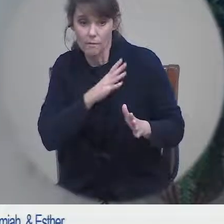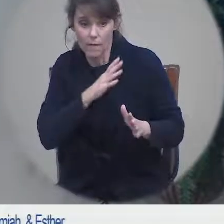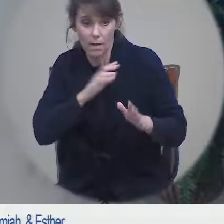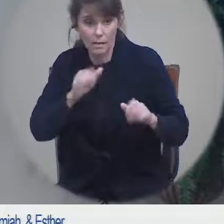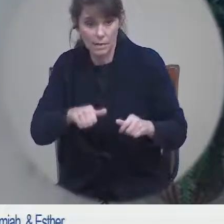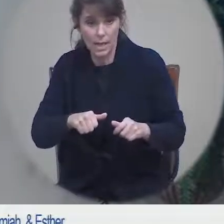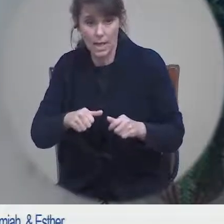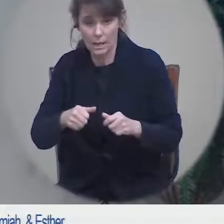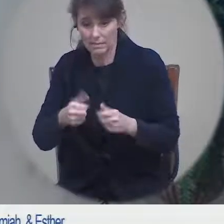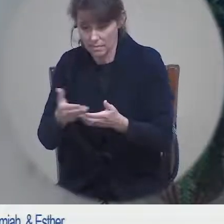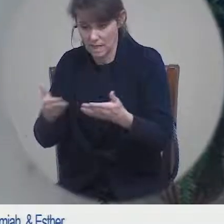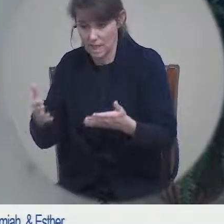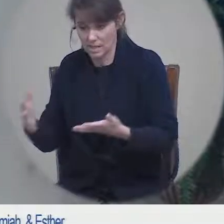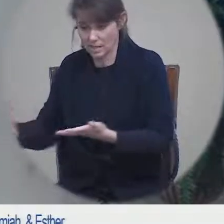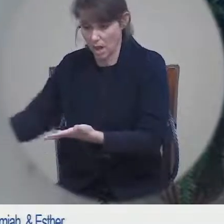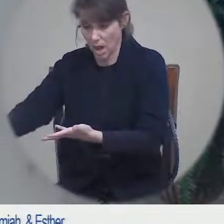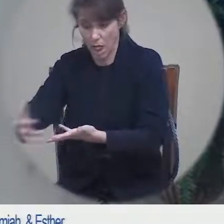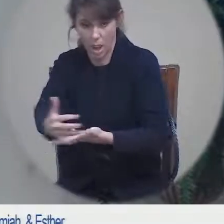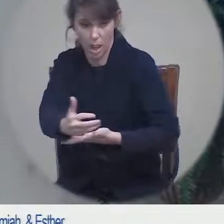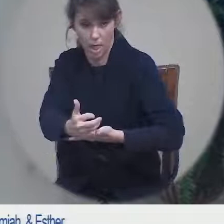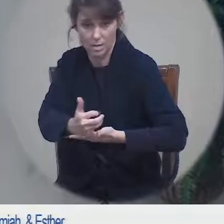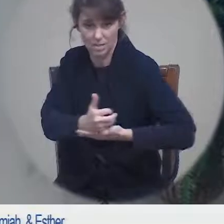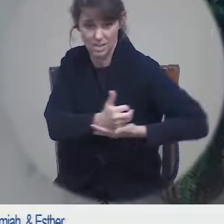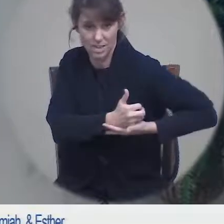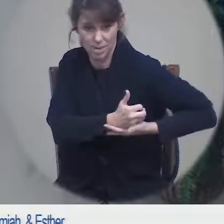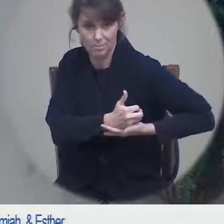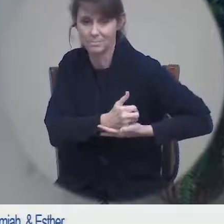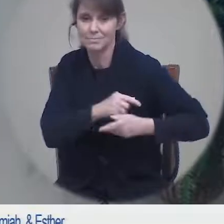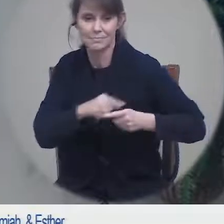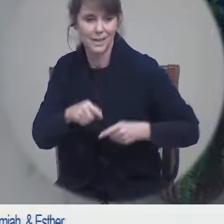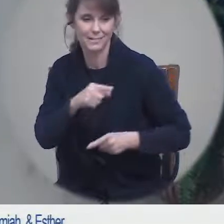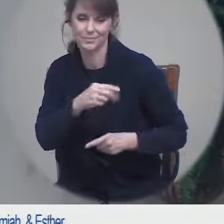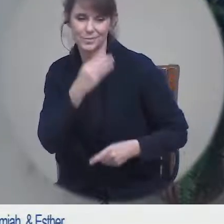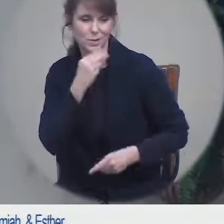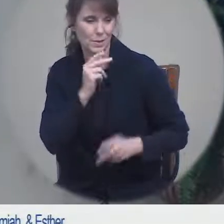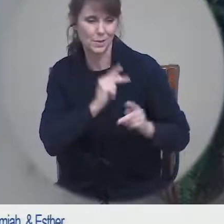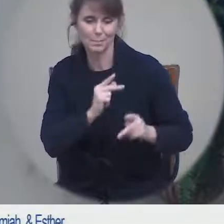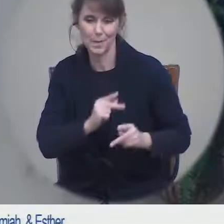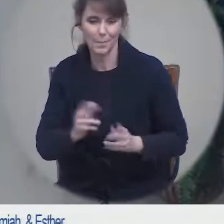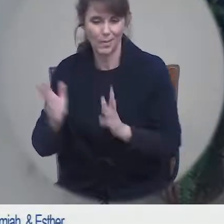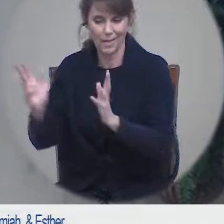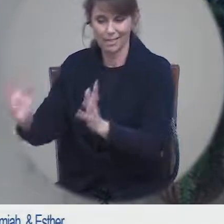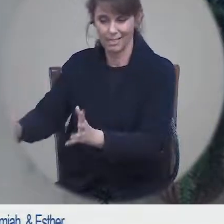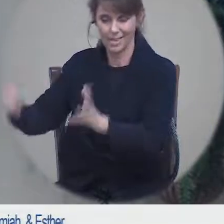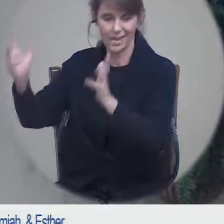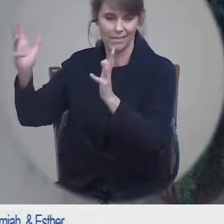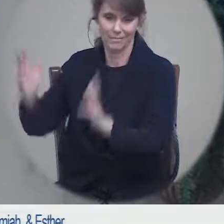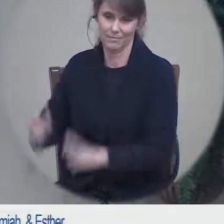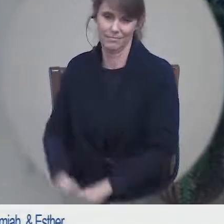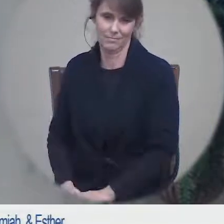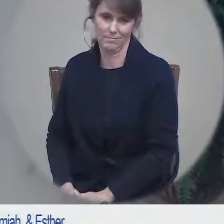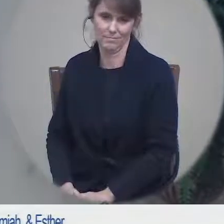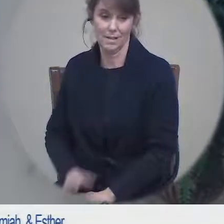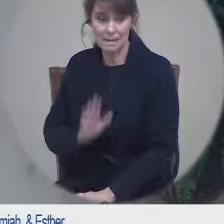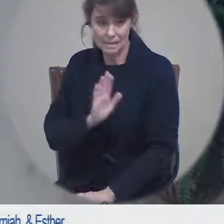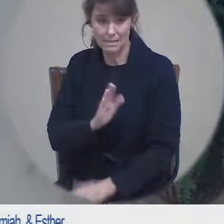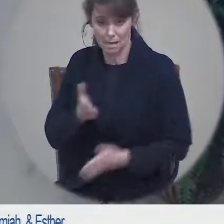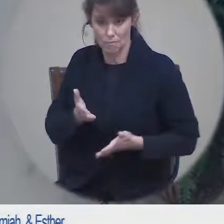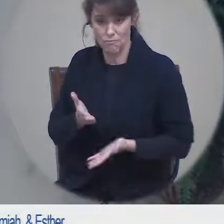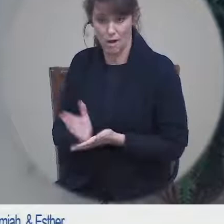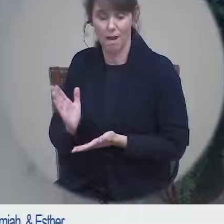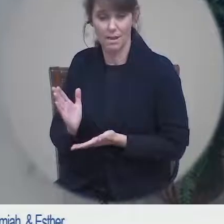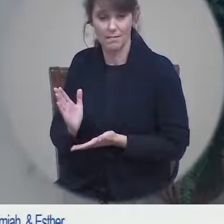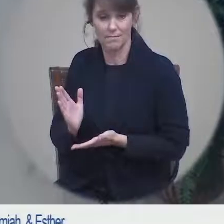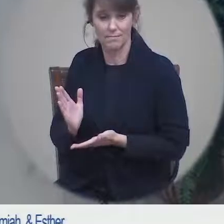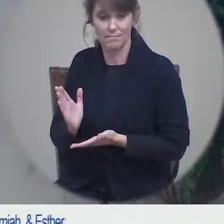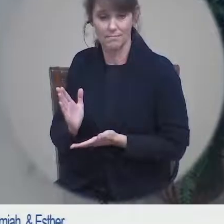is emphasized, that the Jews did not lay hands on any of the plunder. They didn't exercise their rights according to the